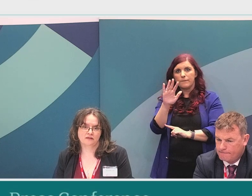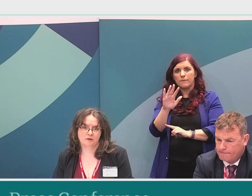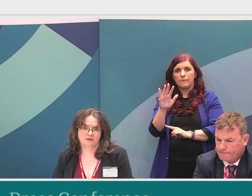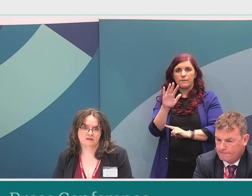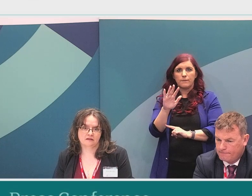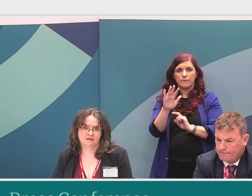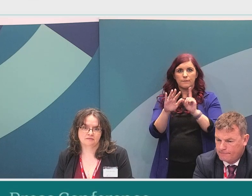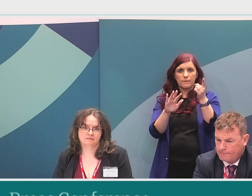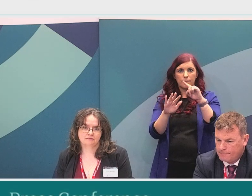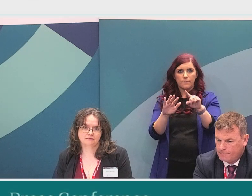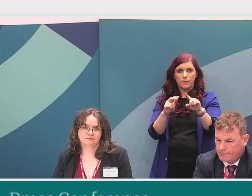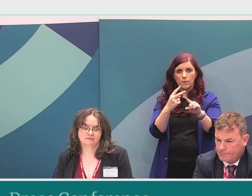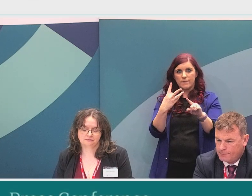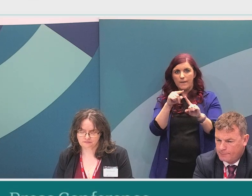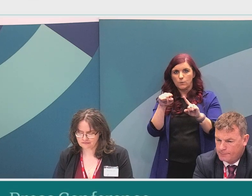have experienced this.